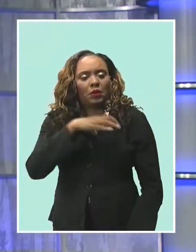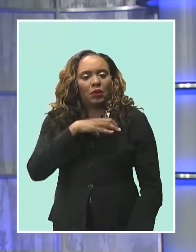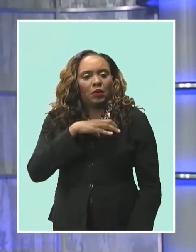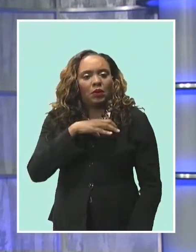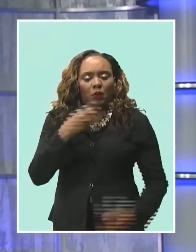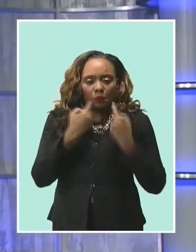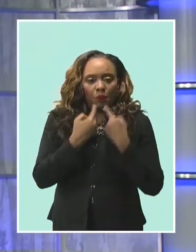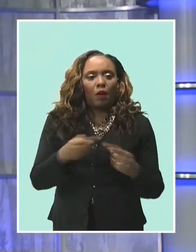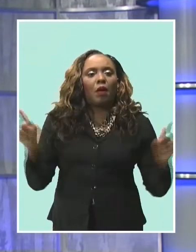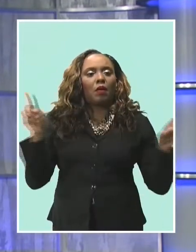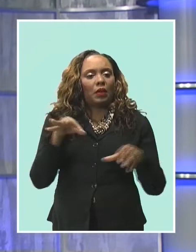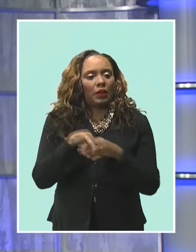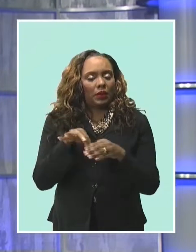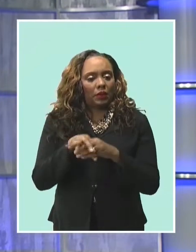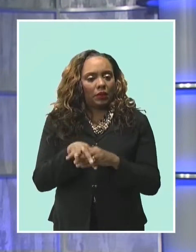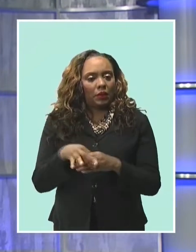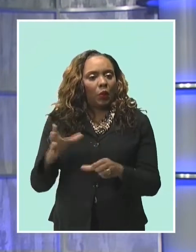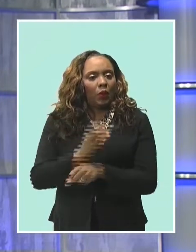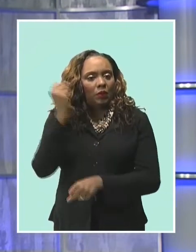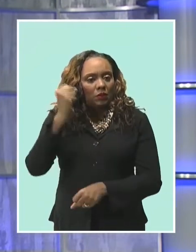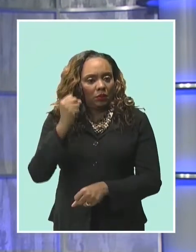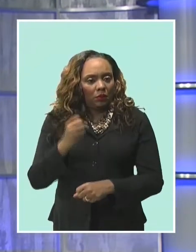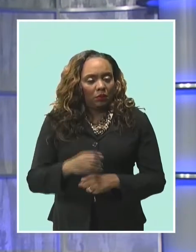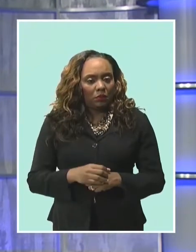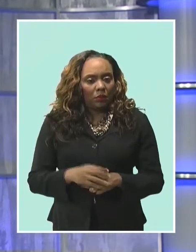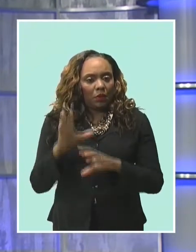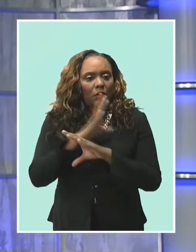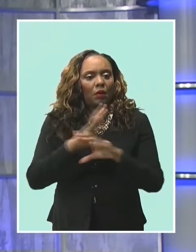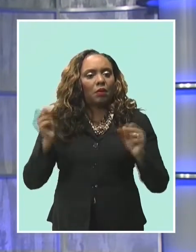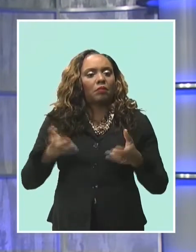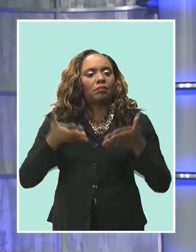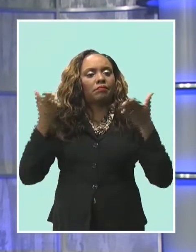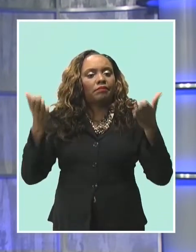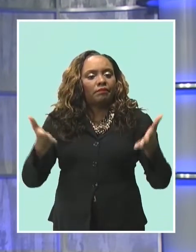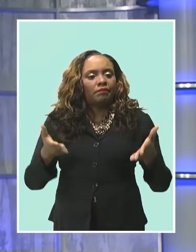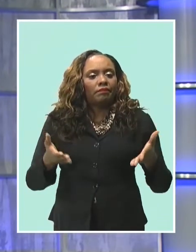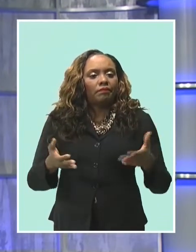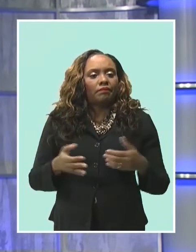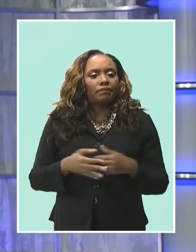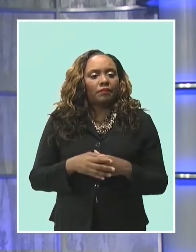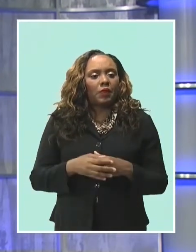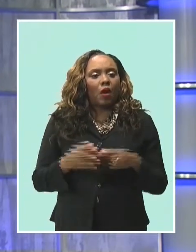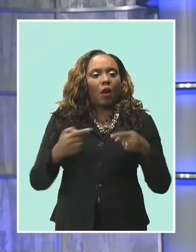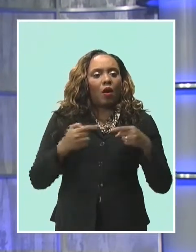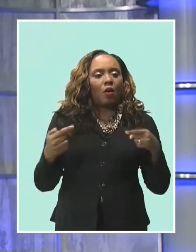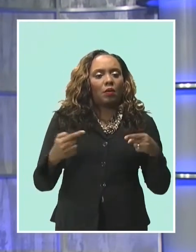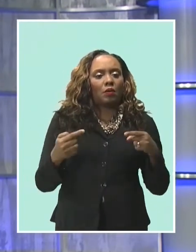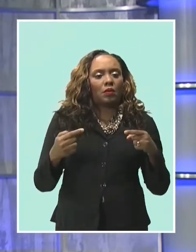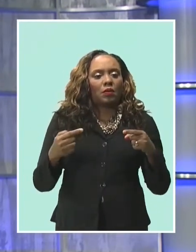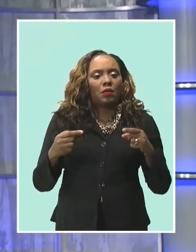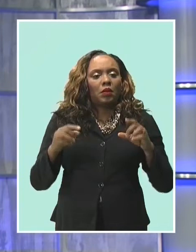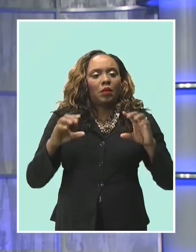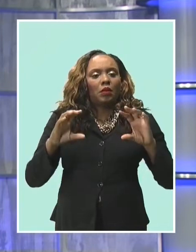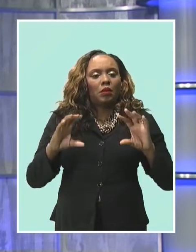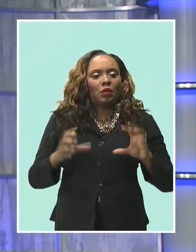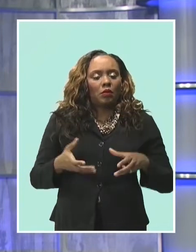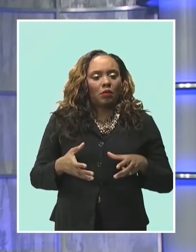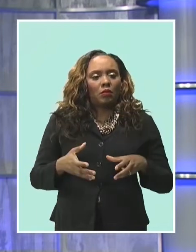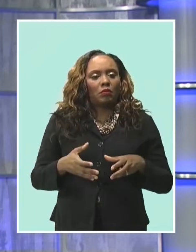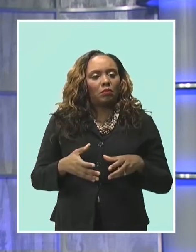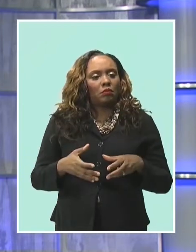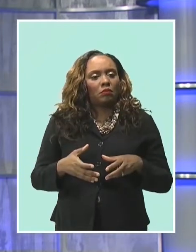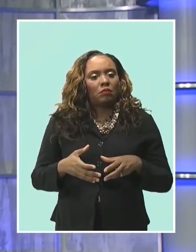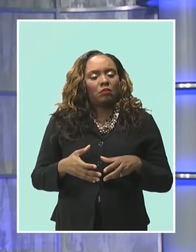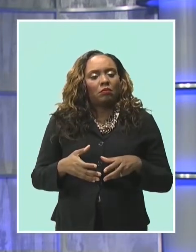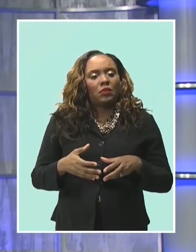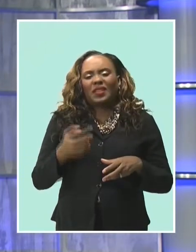2020 general and regional elections. President Granger suggests the main opposition People's Progressive Party Civics claim that they won the